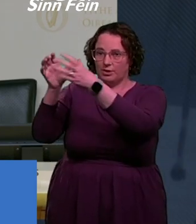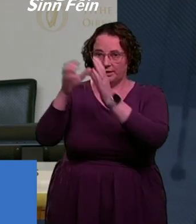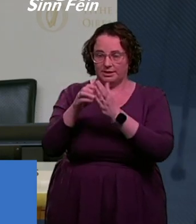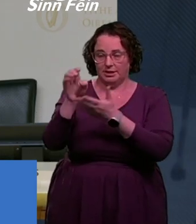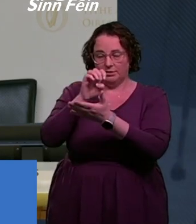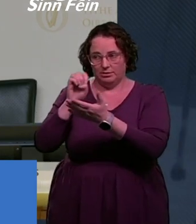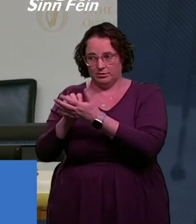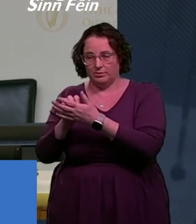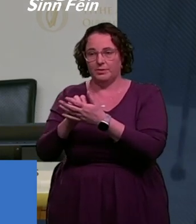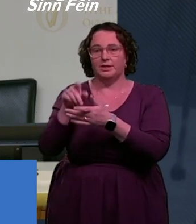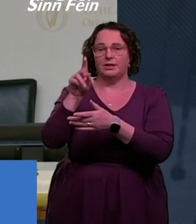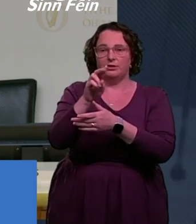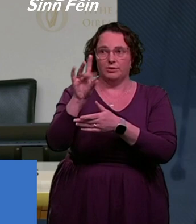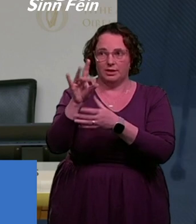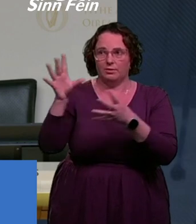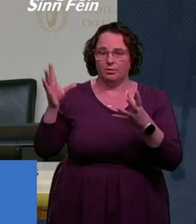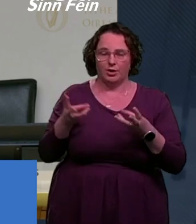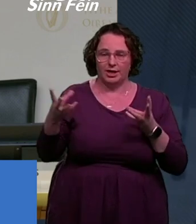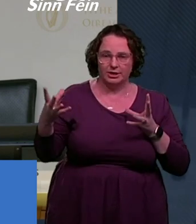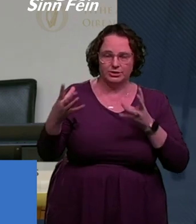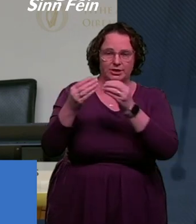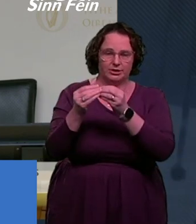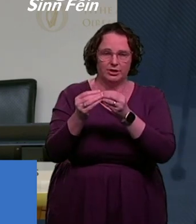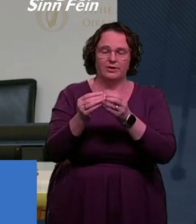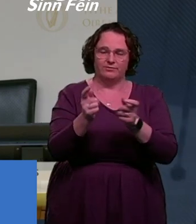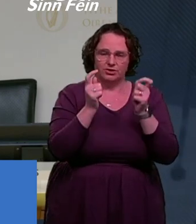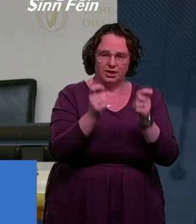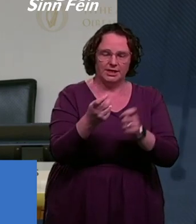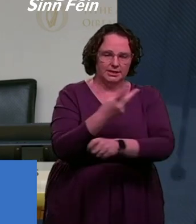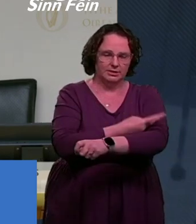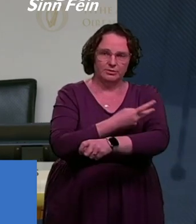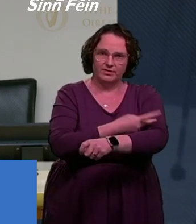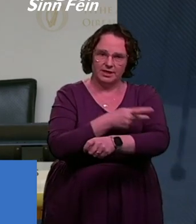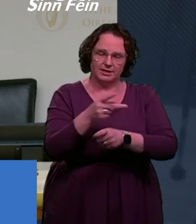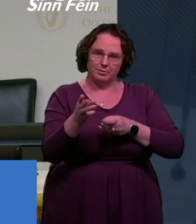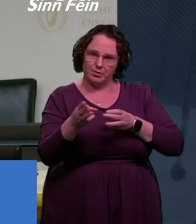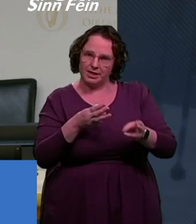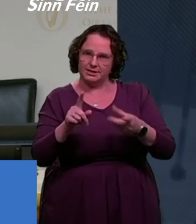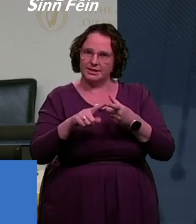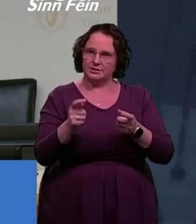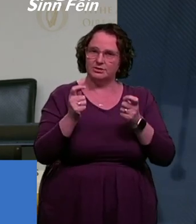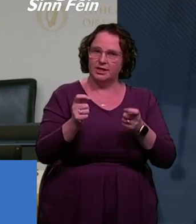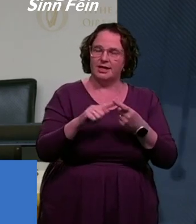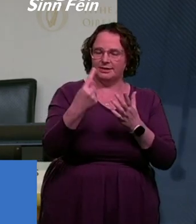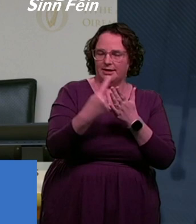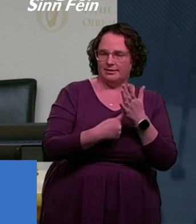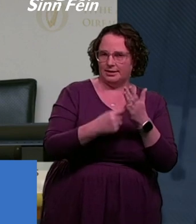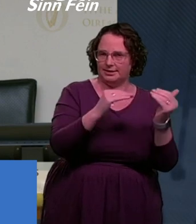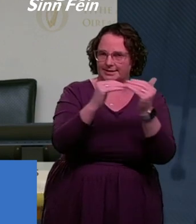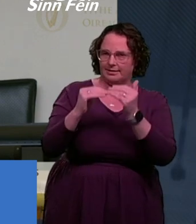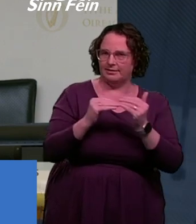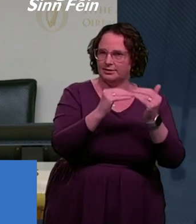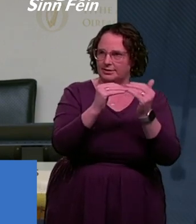on standards for training, supervised practice and experience, and ethical standards that can be met